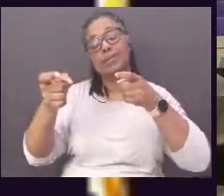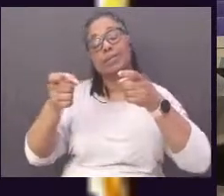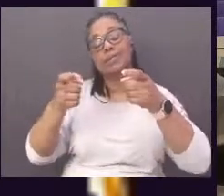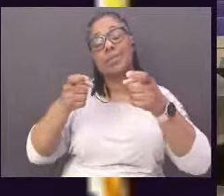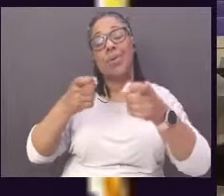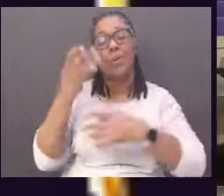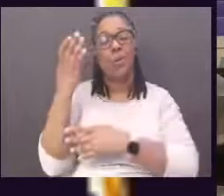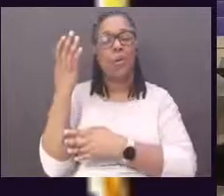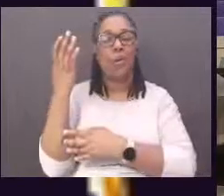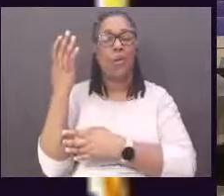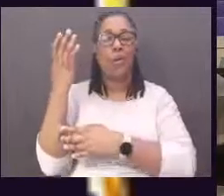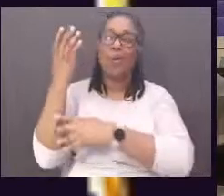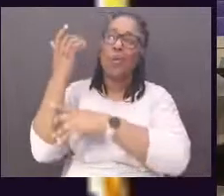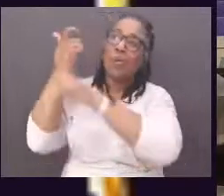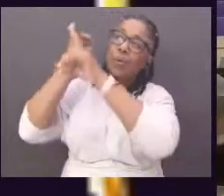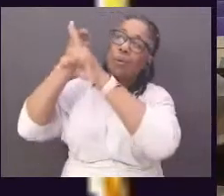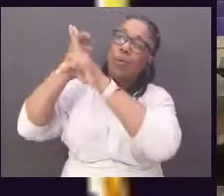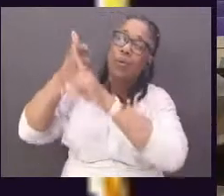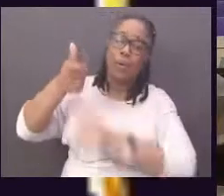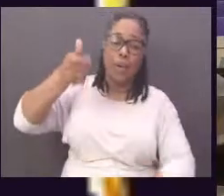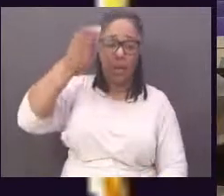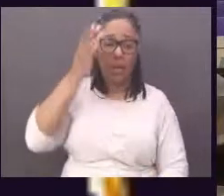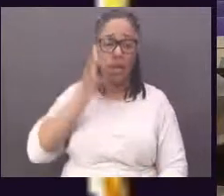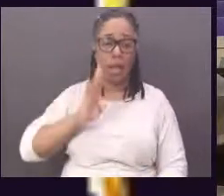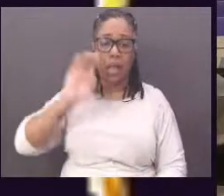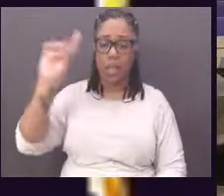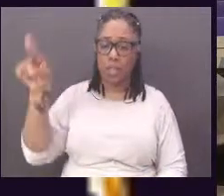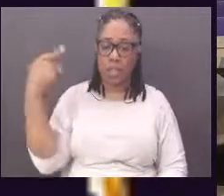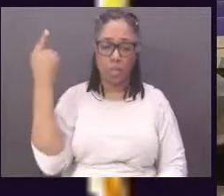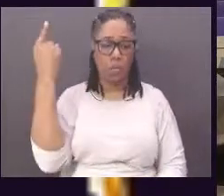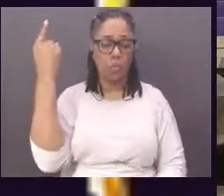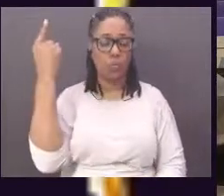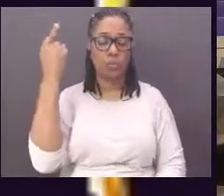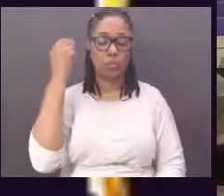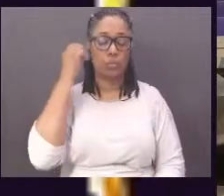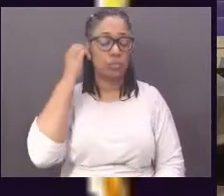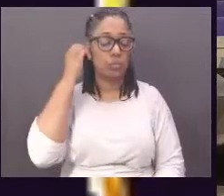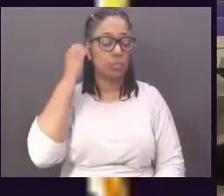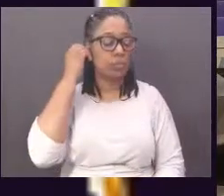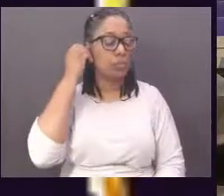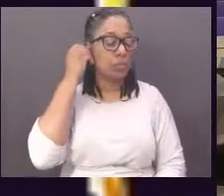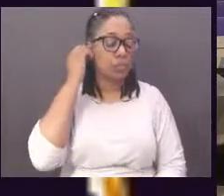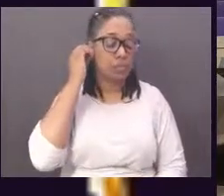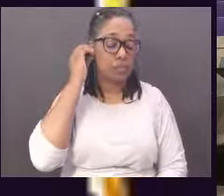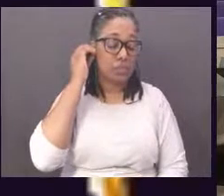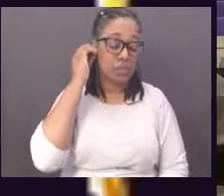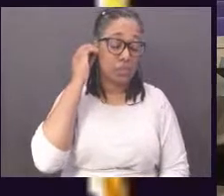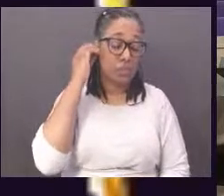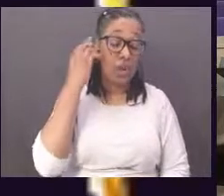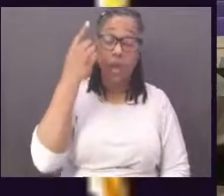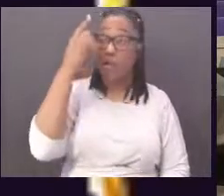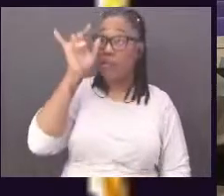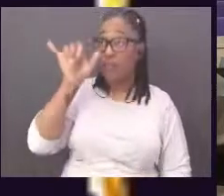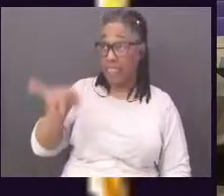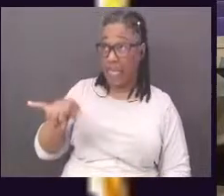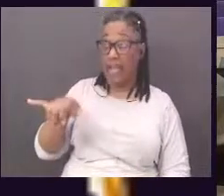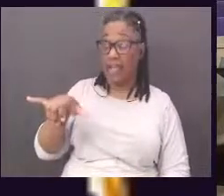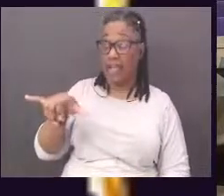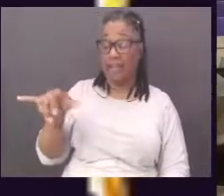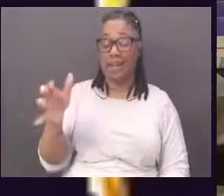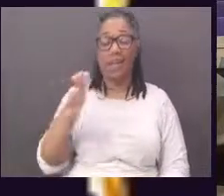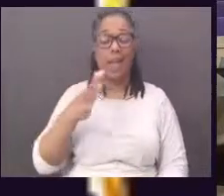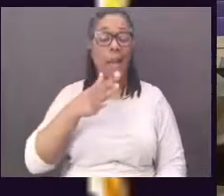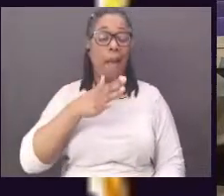for you are God and God alone. Because of you, my